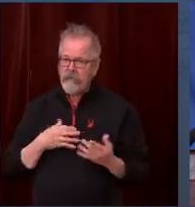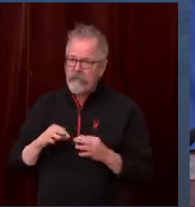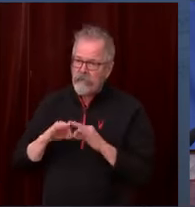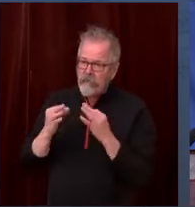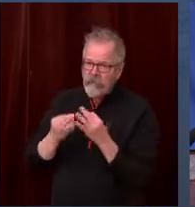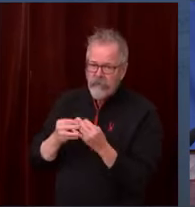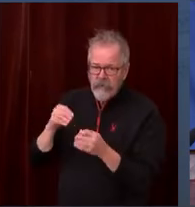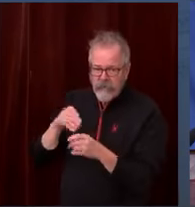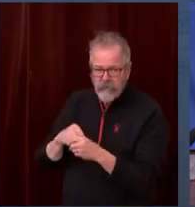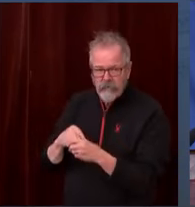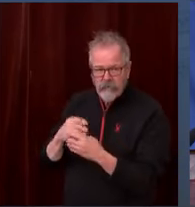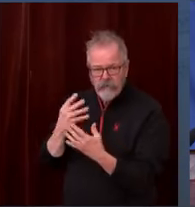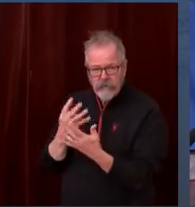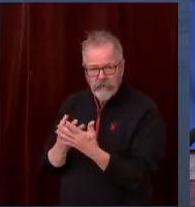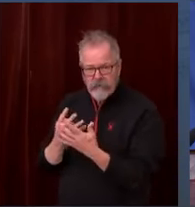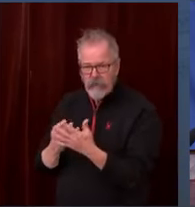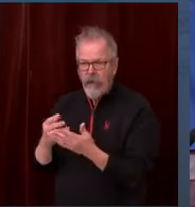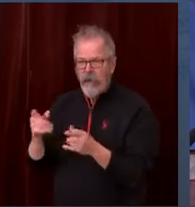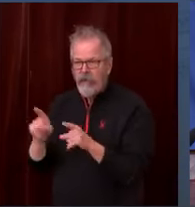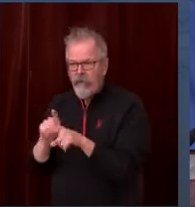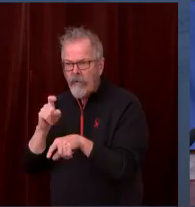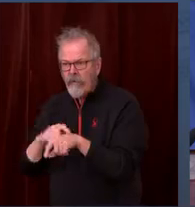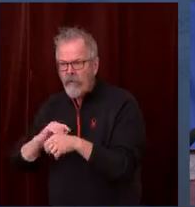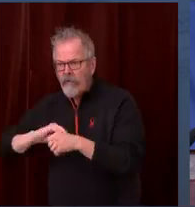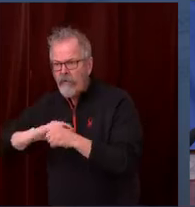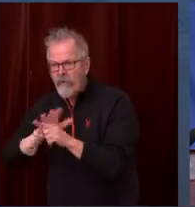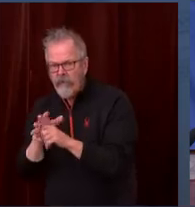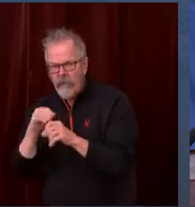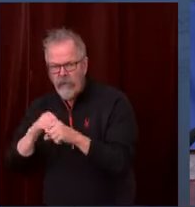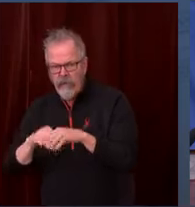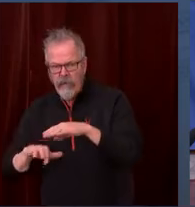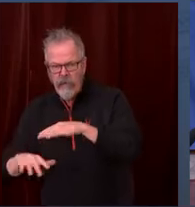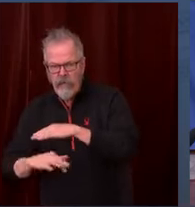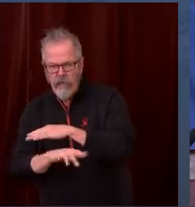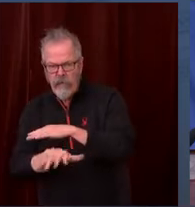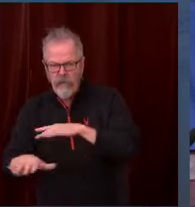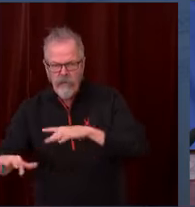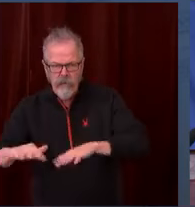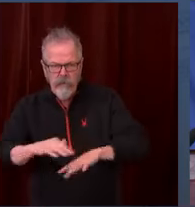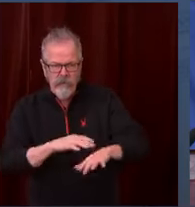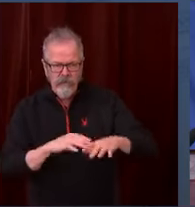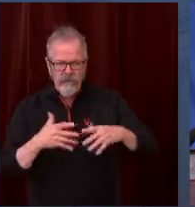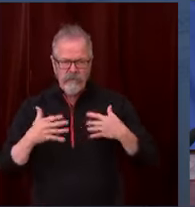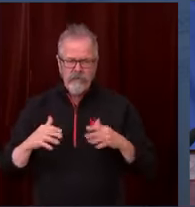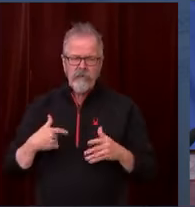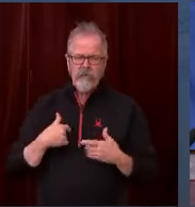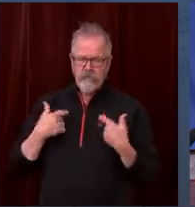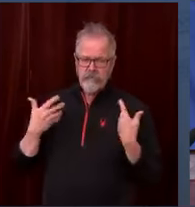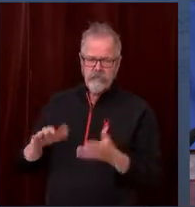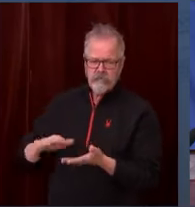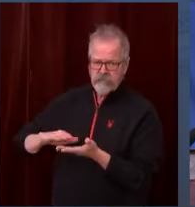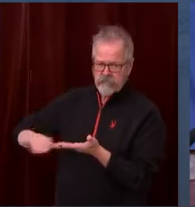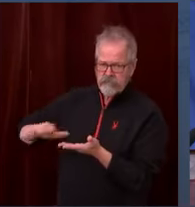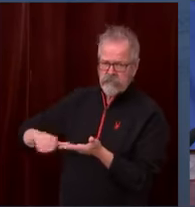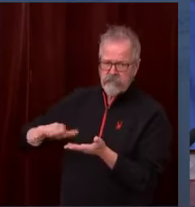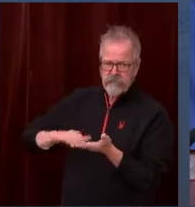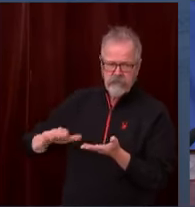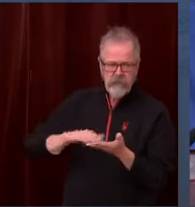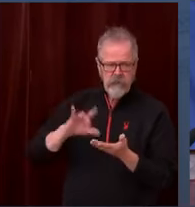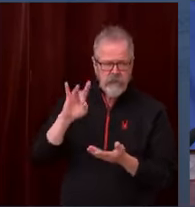can do to reduce the risk of COVID. We have already released 950 people who were incarcerated several months